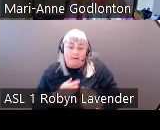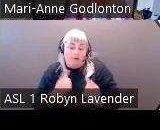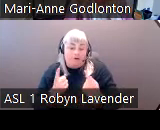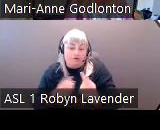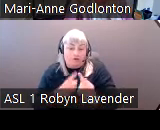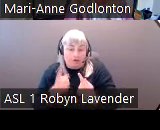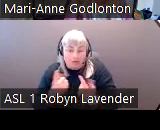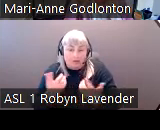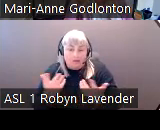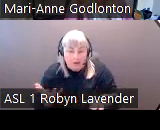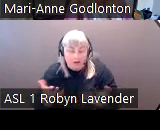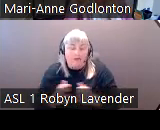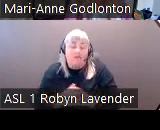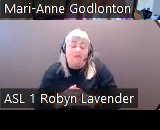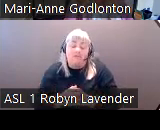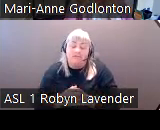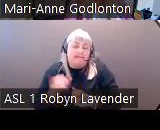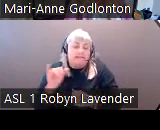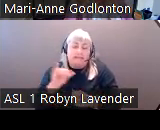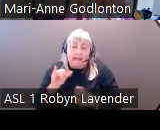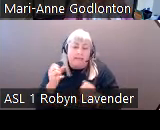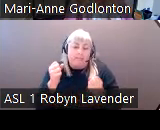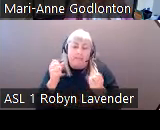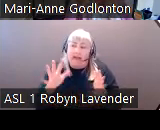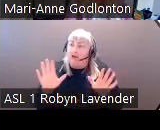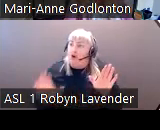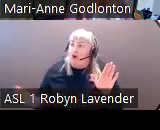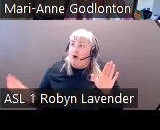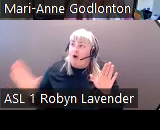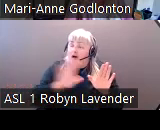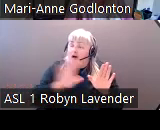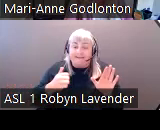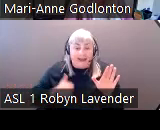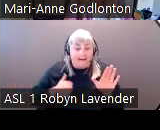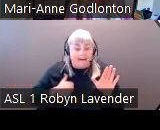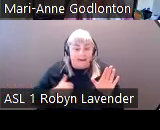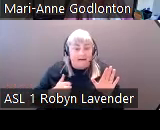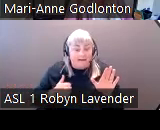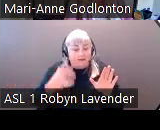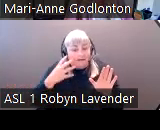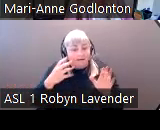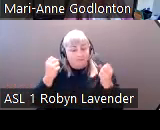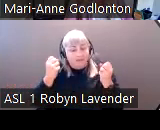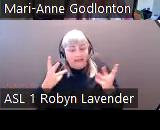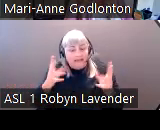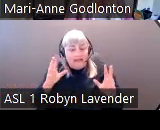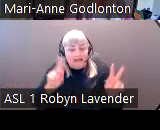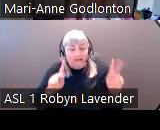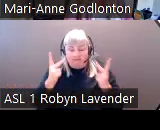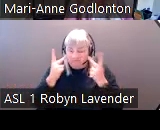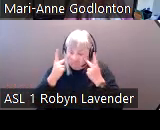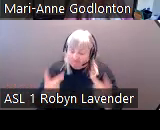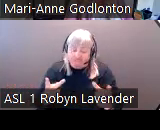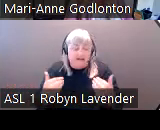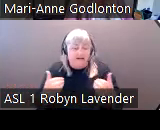a lot of places in Canada, or probably most places, is that there's a housing shortage. And so